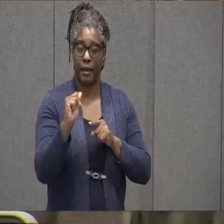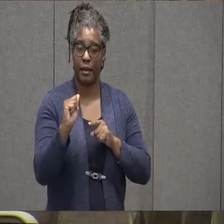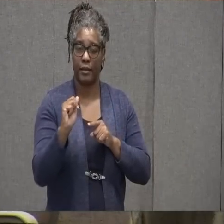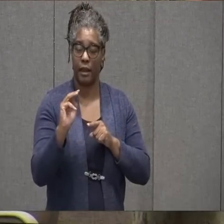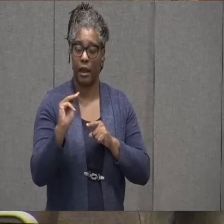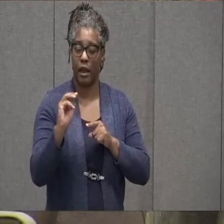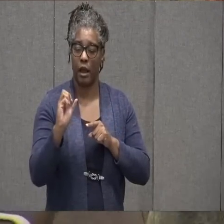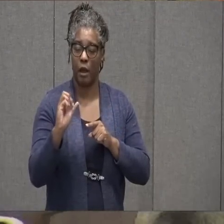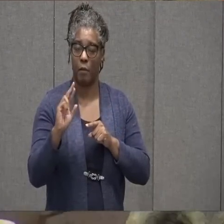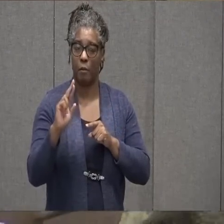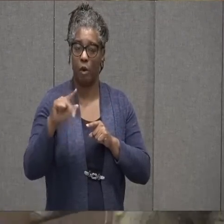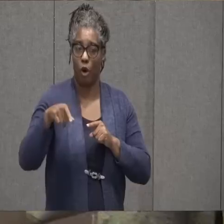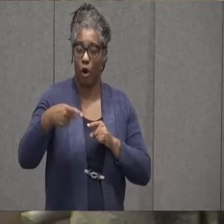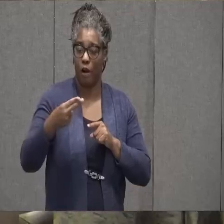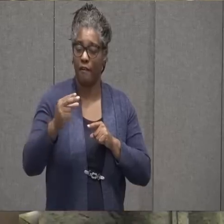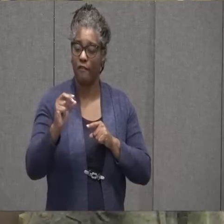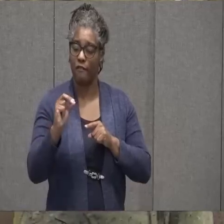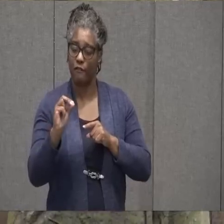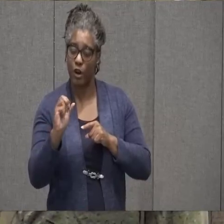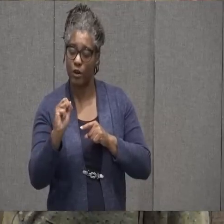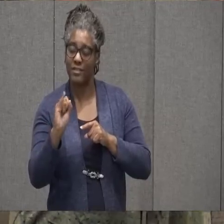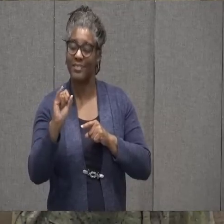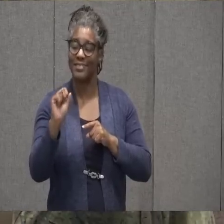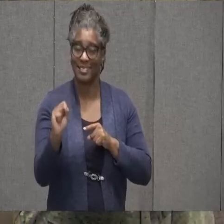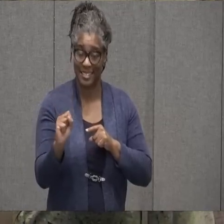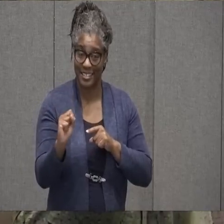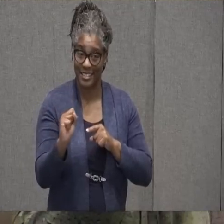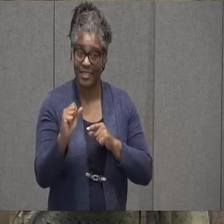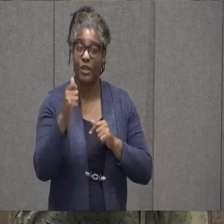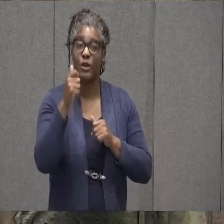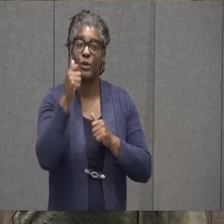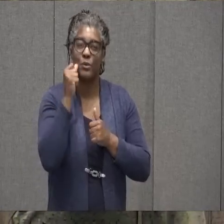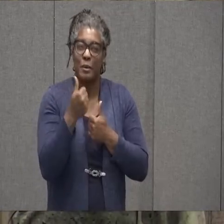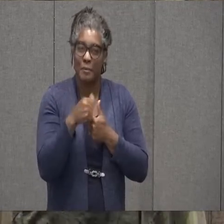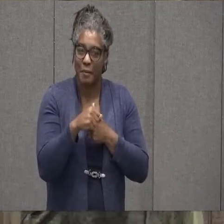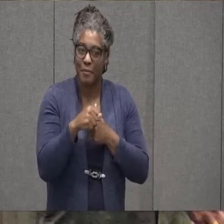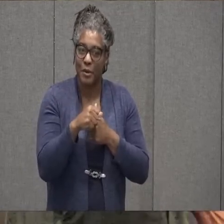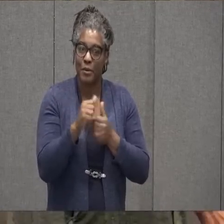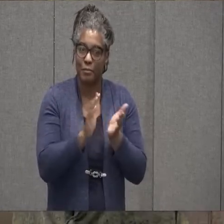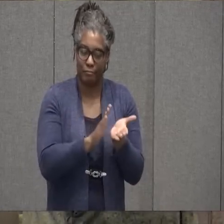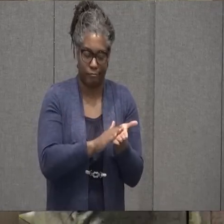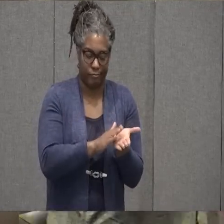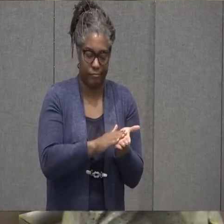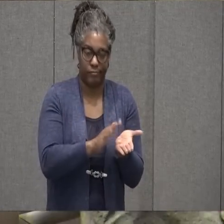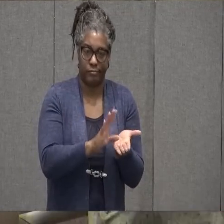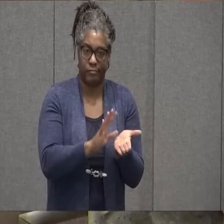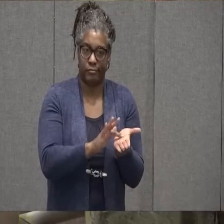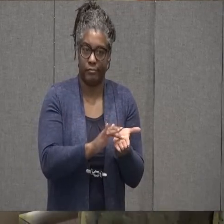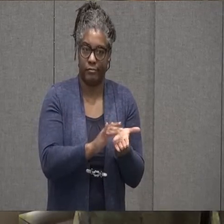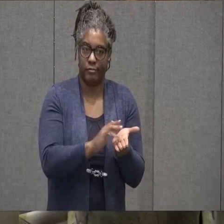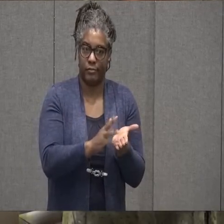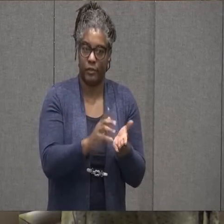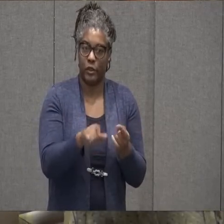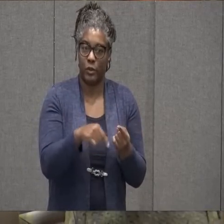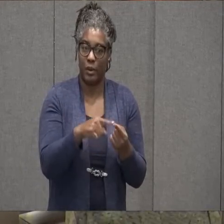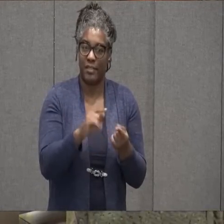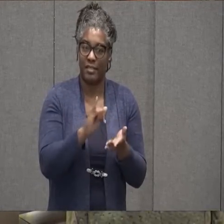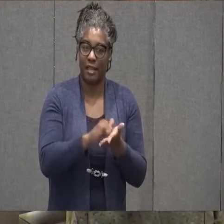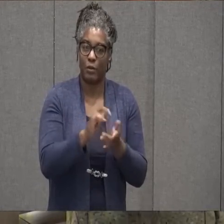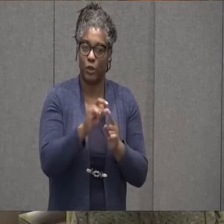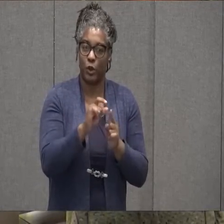Wow, remember we clapped that out when we learned that word and when Miss Anna made it our word of the day. Let's clap that out.